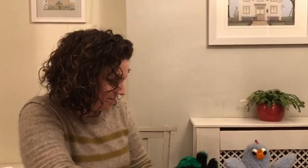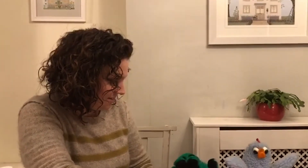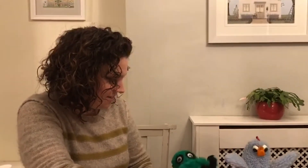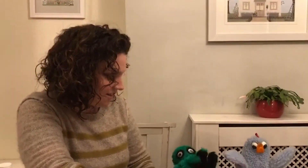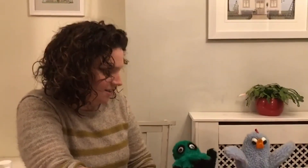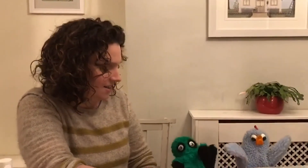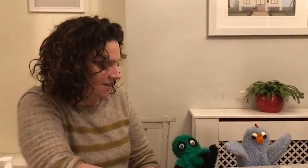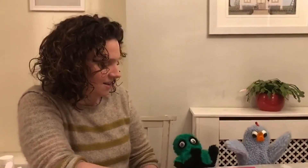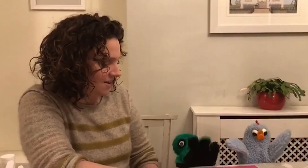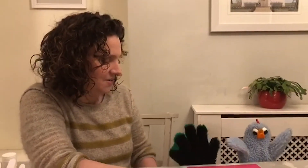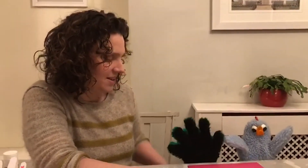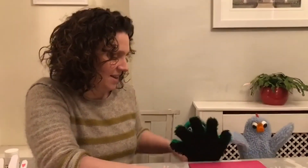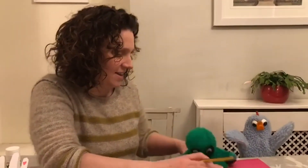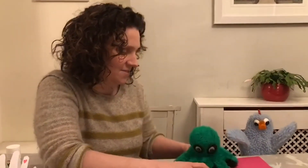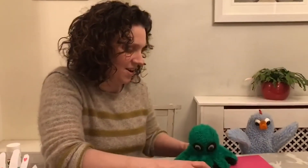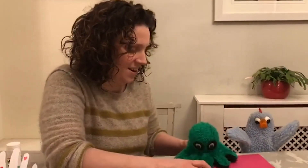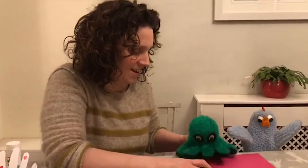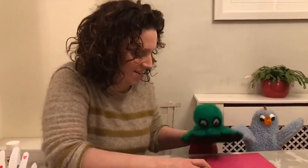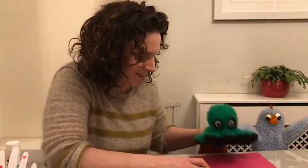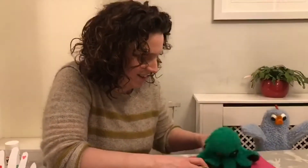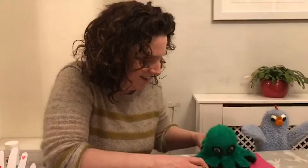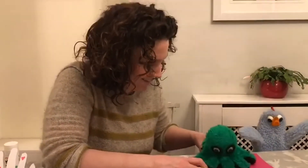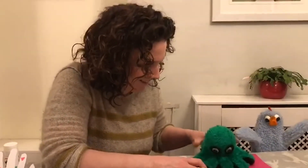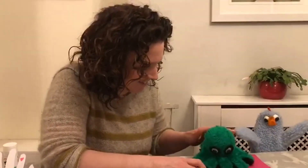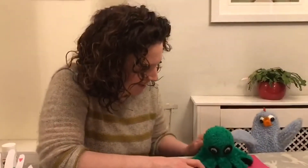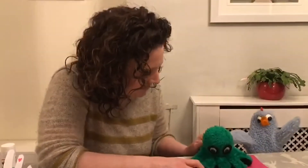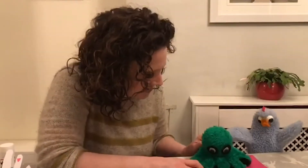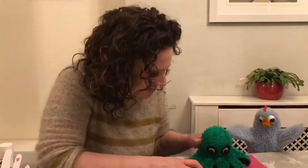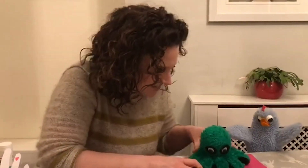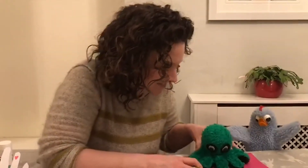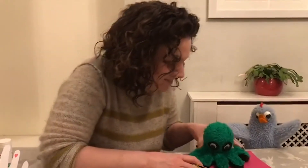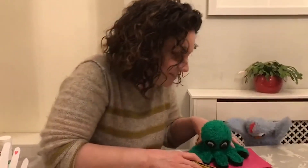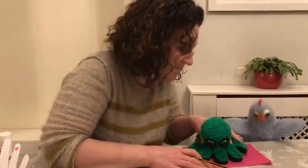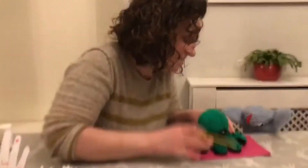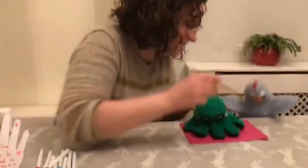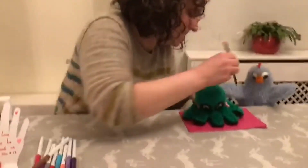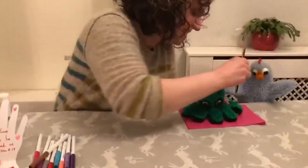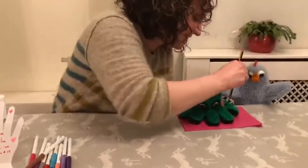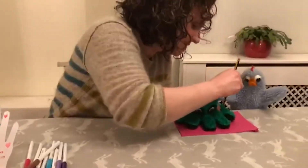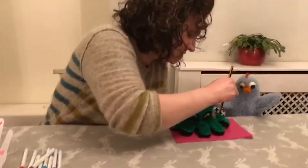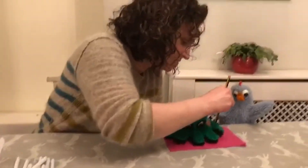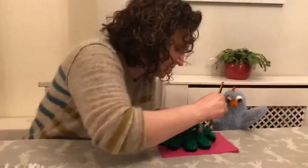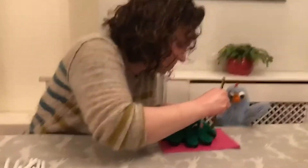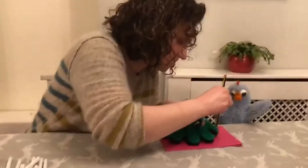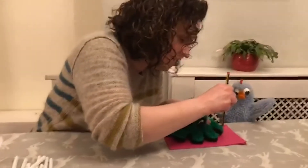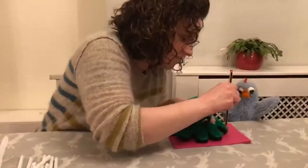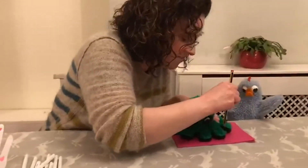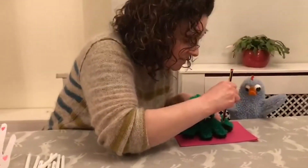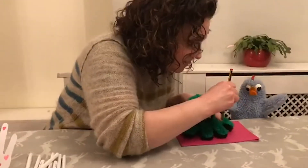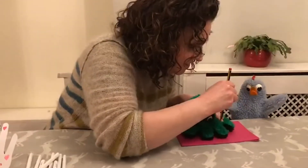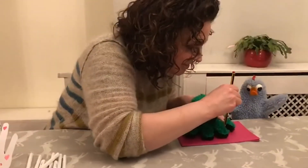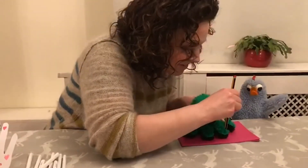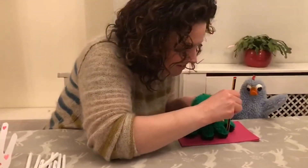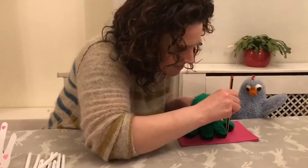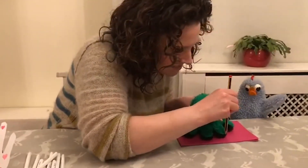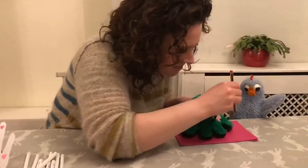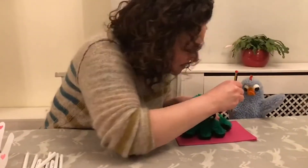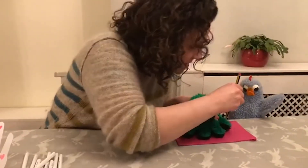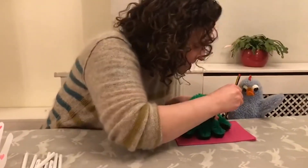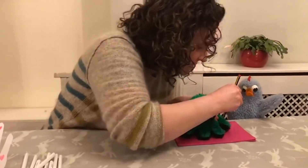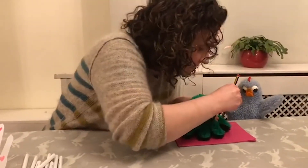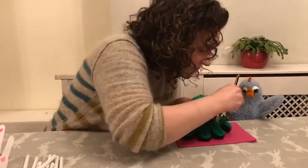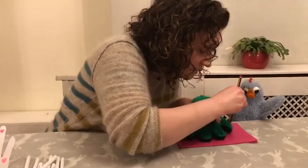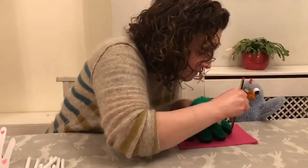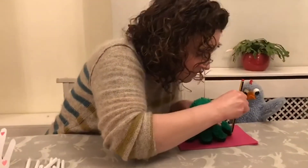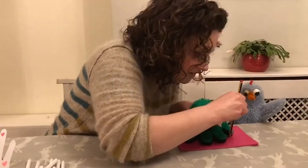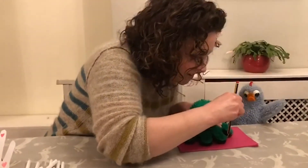Okay, right, okay, that will have to do. So we'll draw around